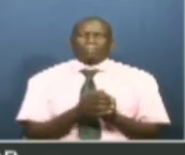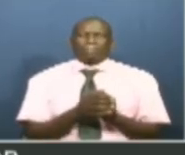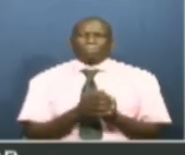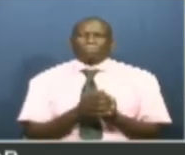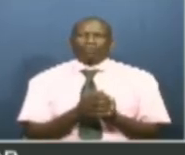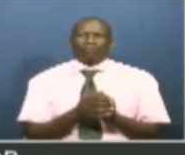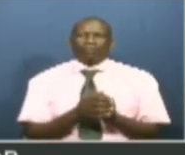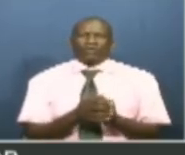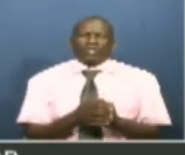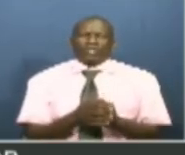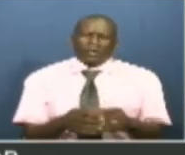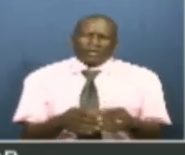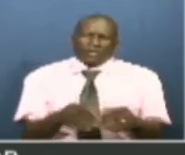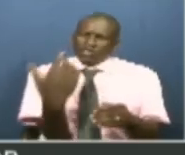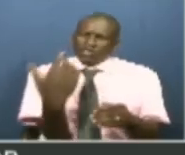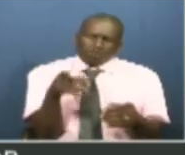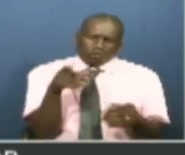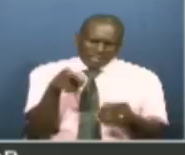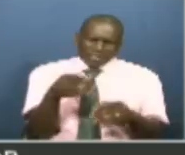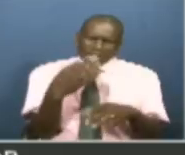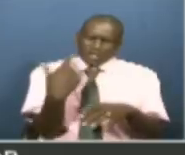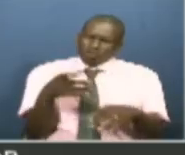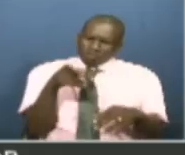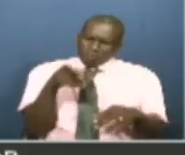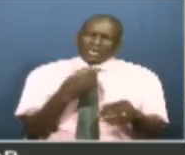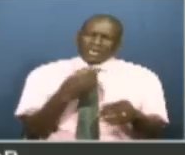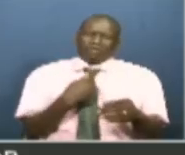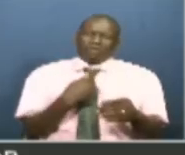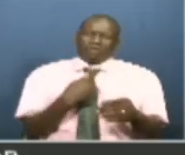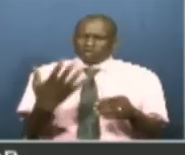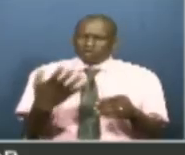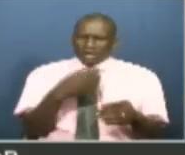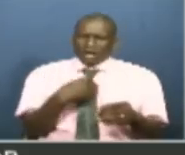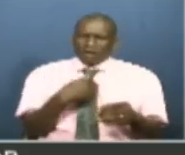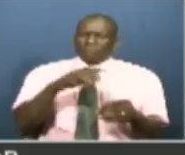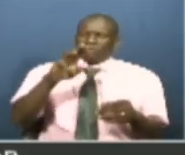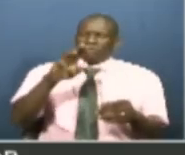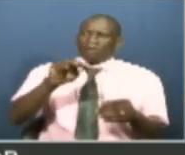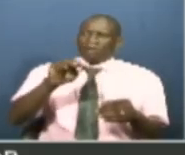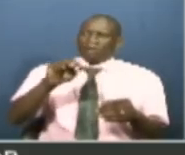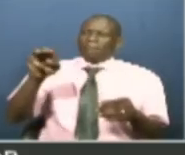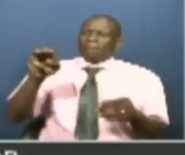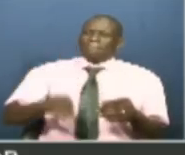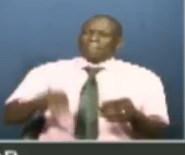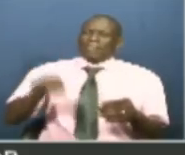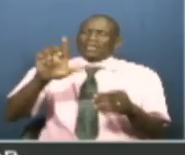The full document has the master log date time